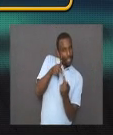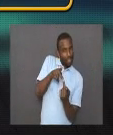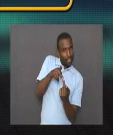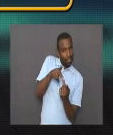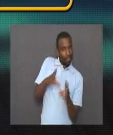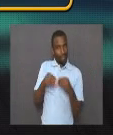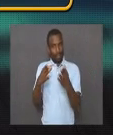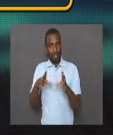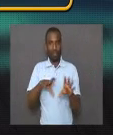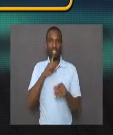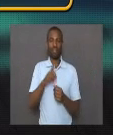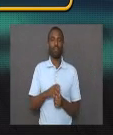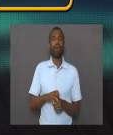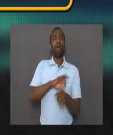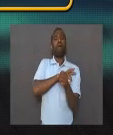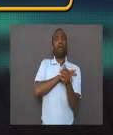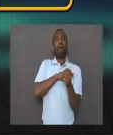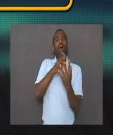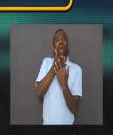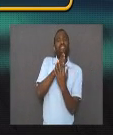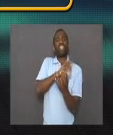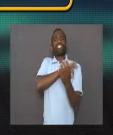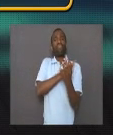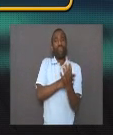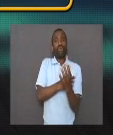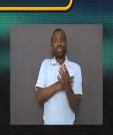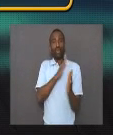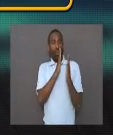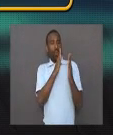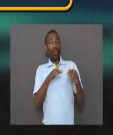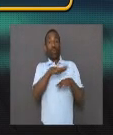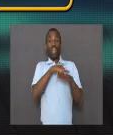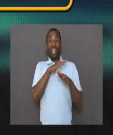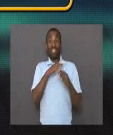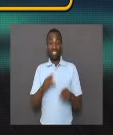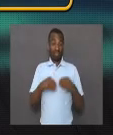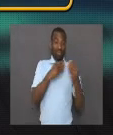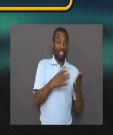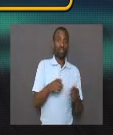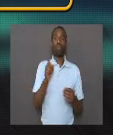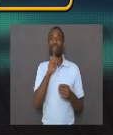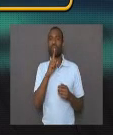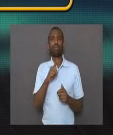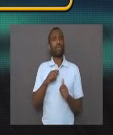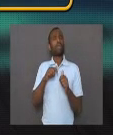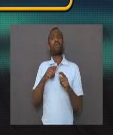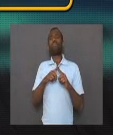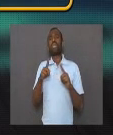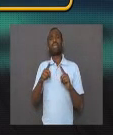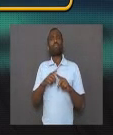The average force exerted on the wall over a series of